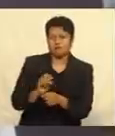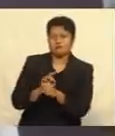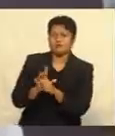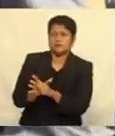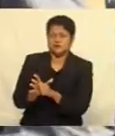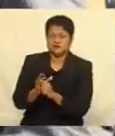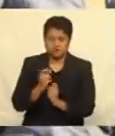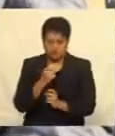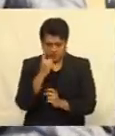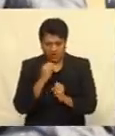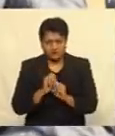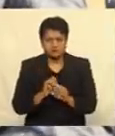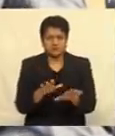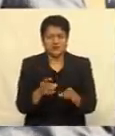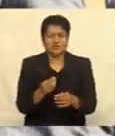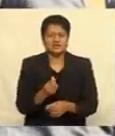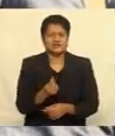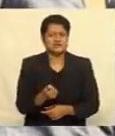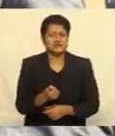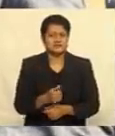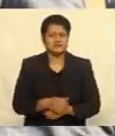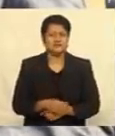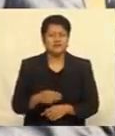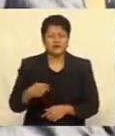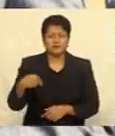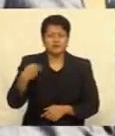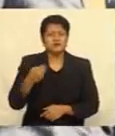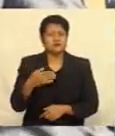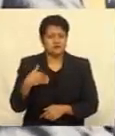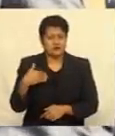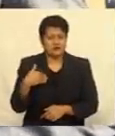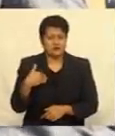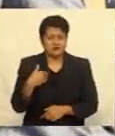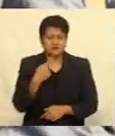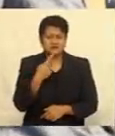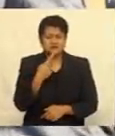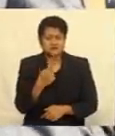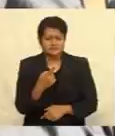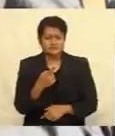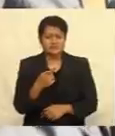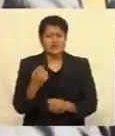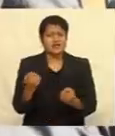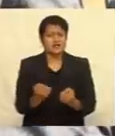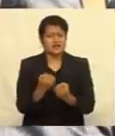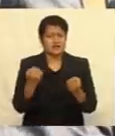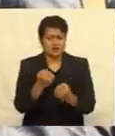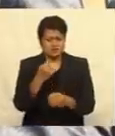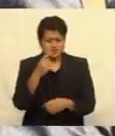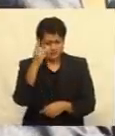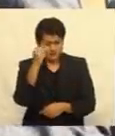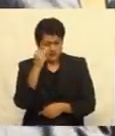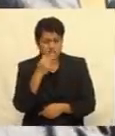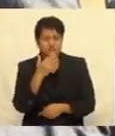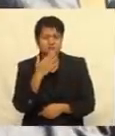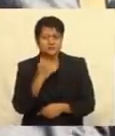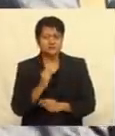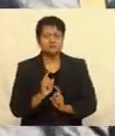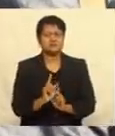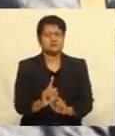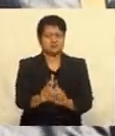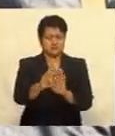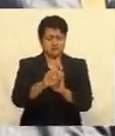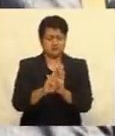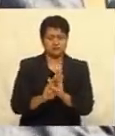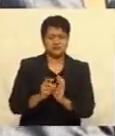the virus. The Ministry of Health is encouraging Fijians not to be complacent and take all necessary precautions when out in